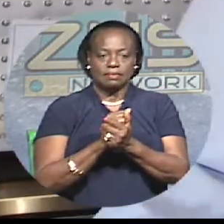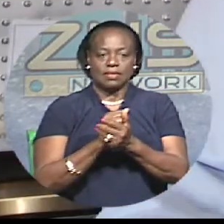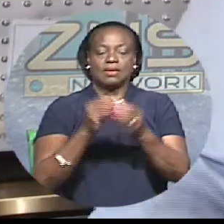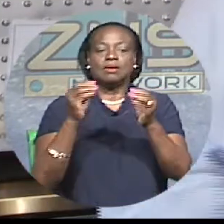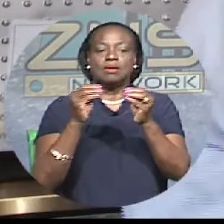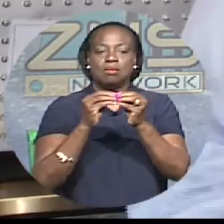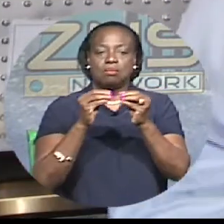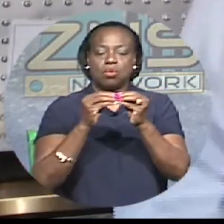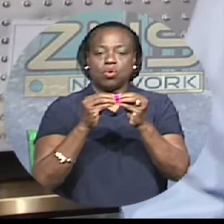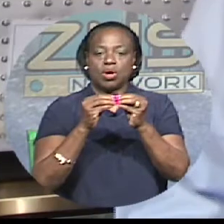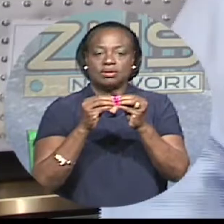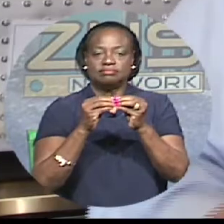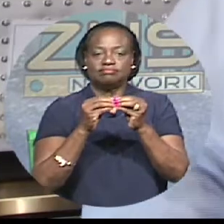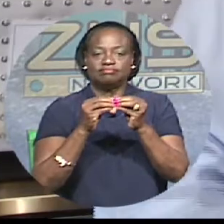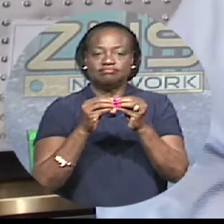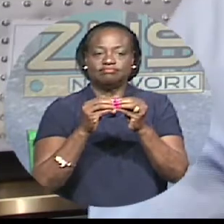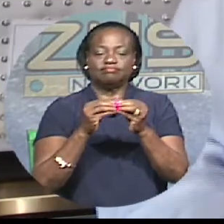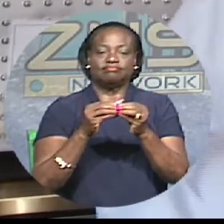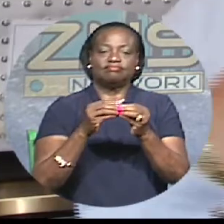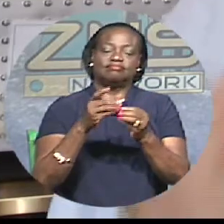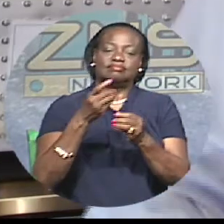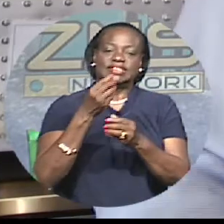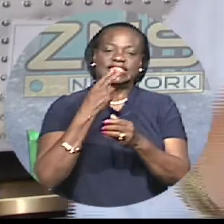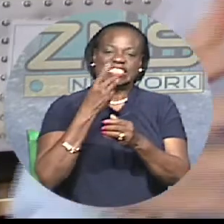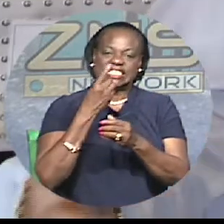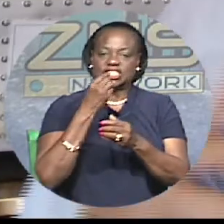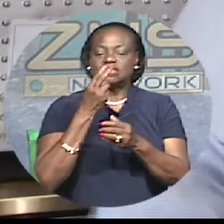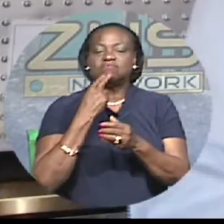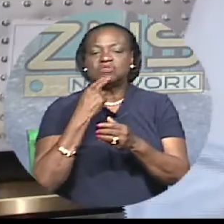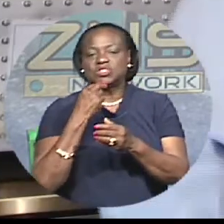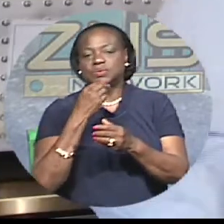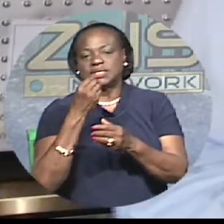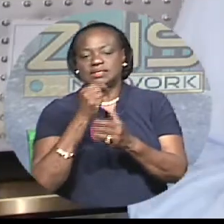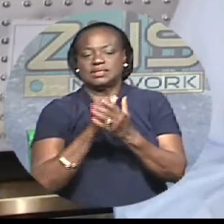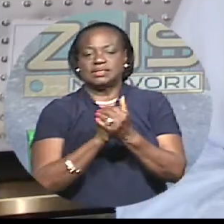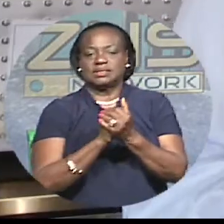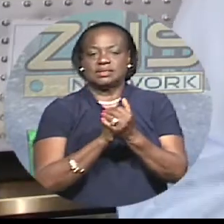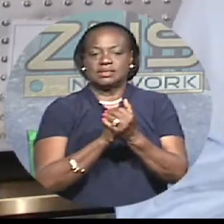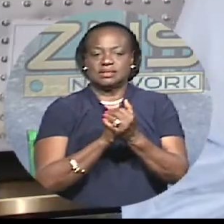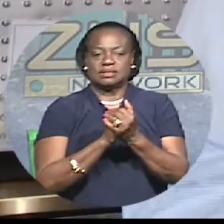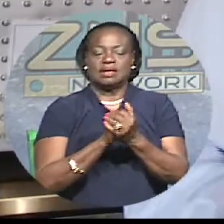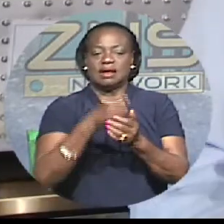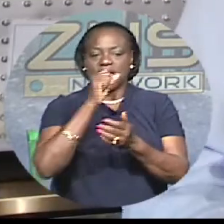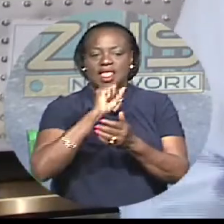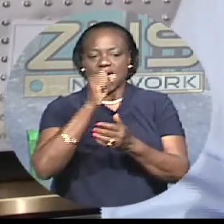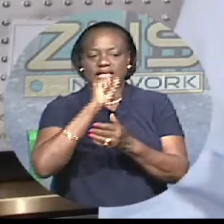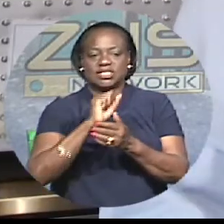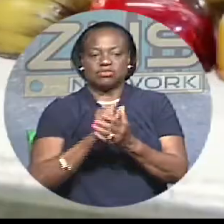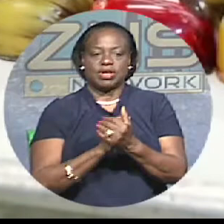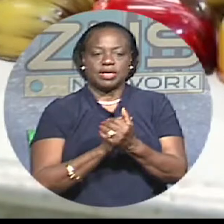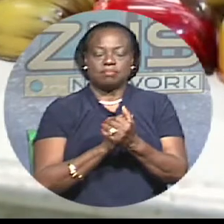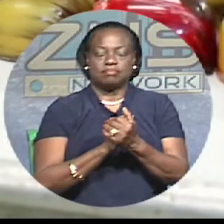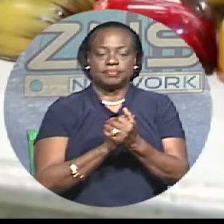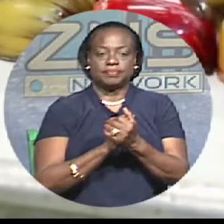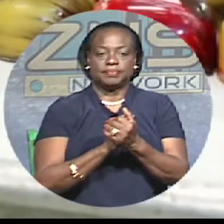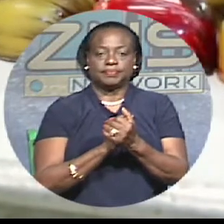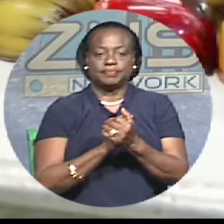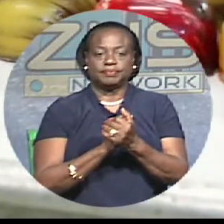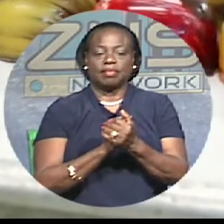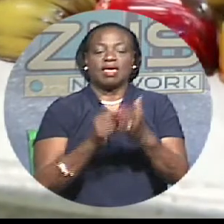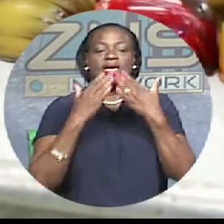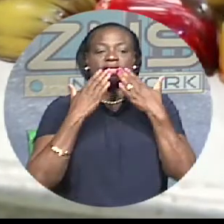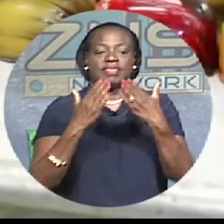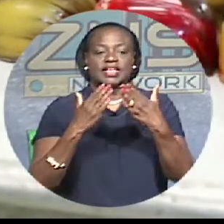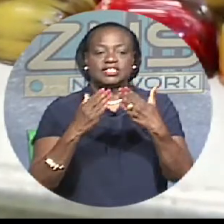into desserts than and paninis and ice cream and that kind of stuff, whereas here we're more focused on chocolate. Thanks to the